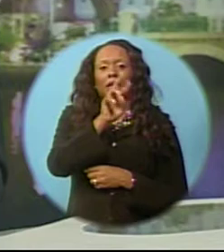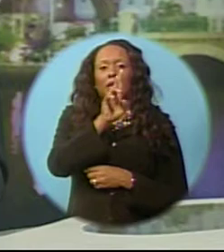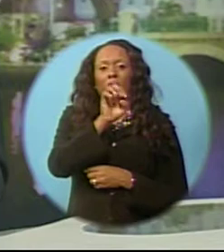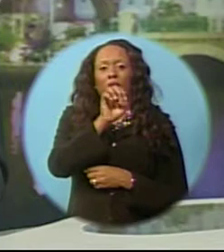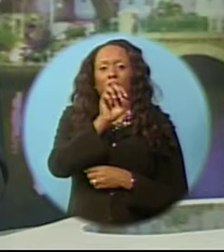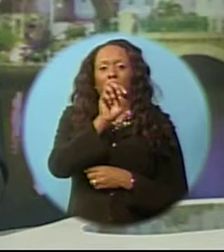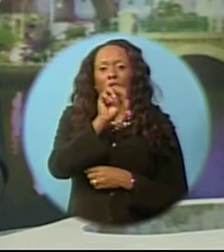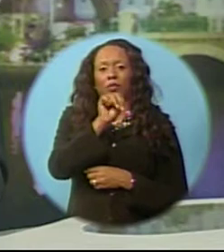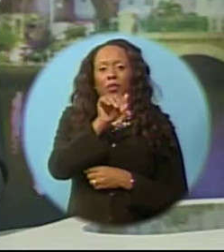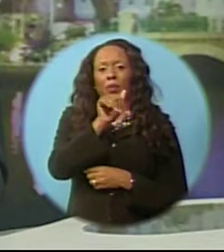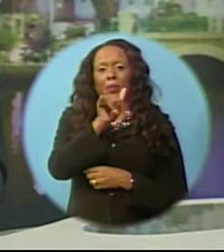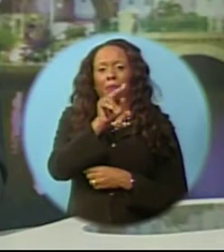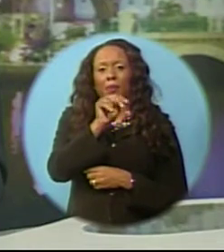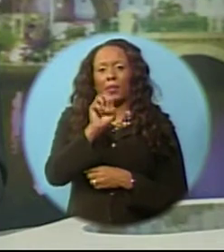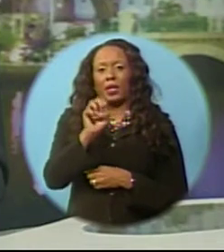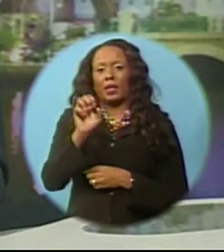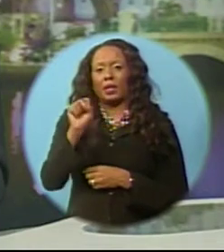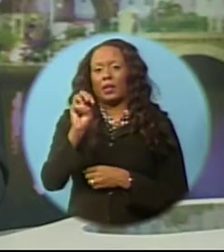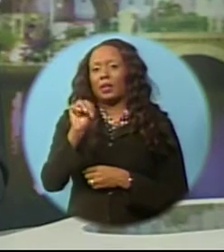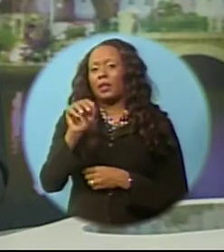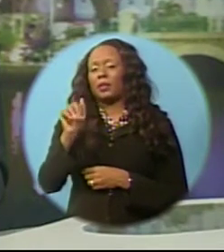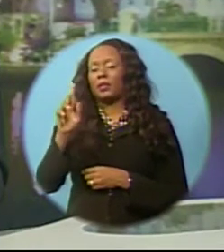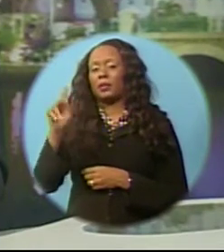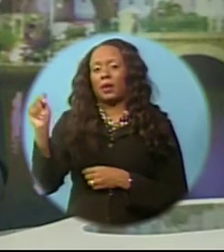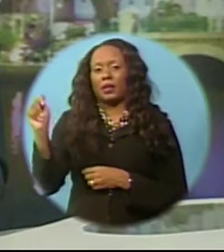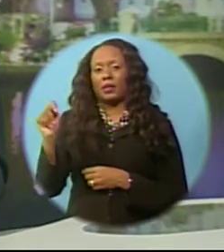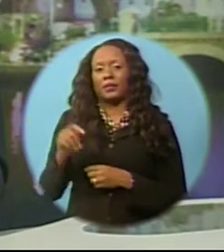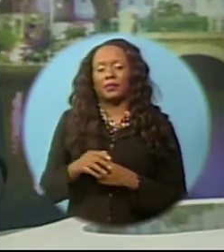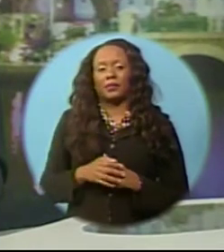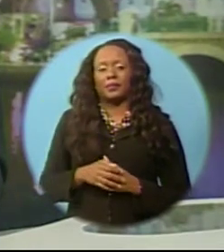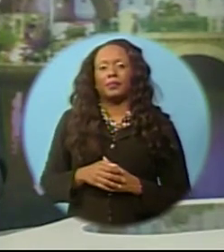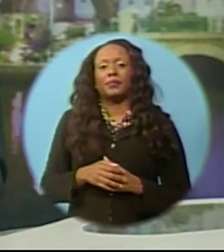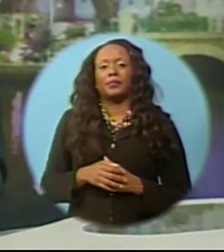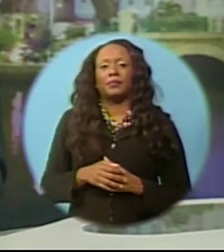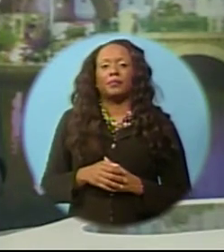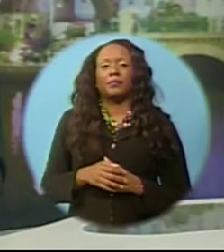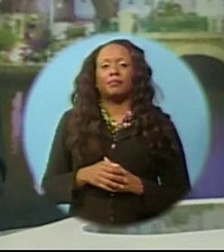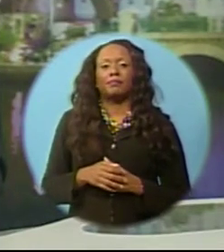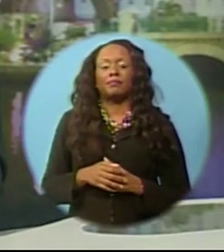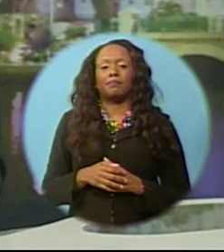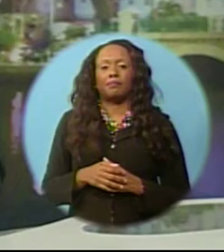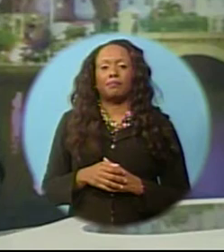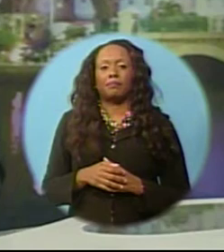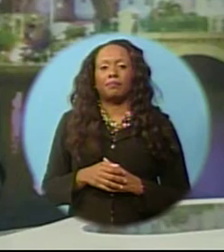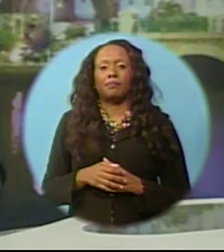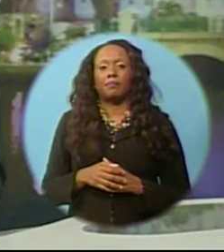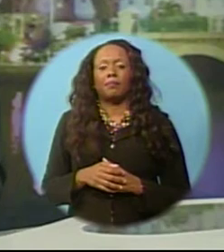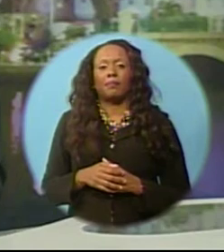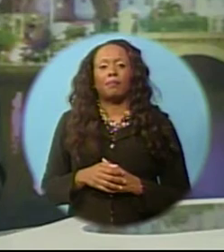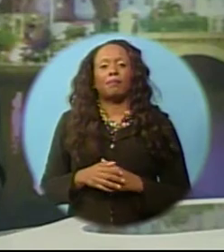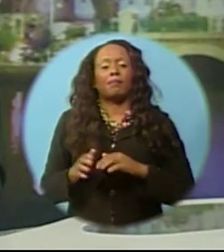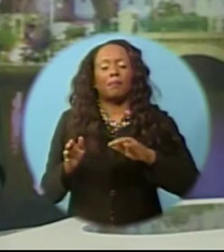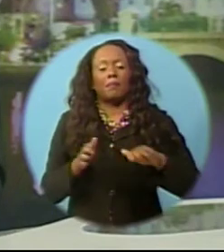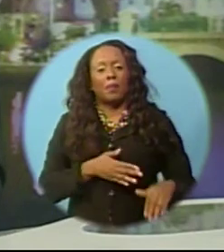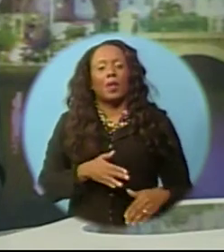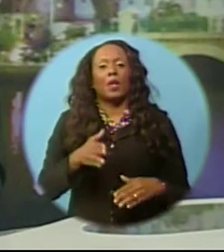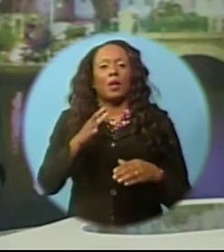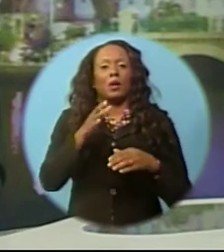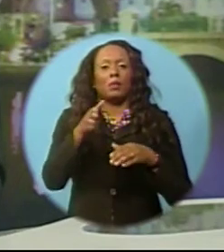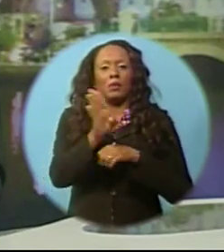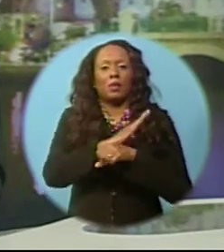Mohammed, Shaquana Quinton, and Tremaine Smart. The race for the top spot in the Digicel BFA Premier